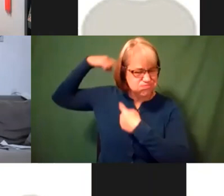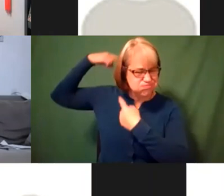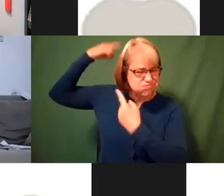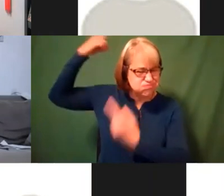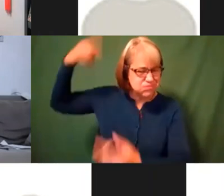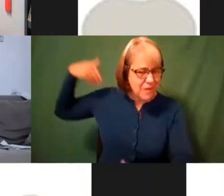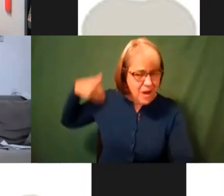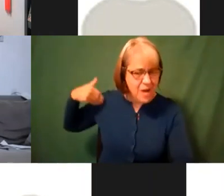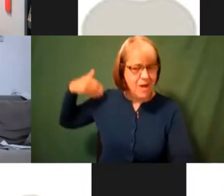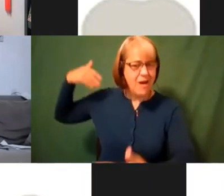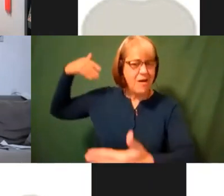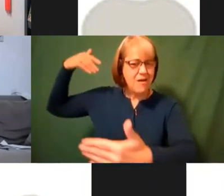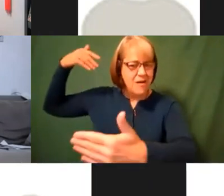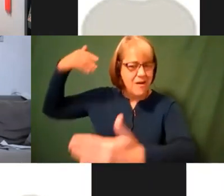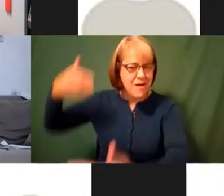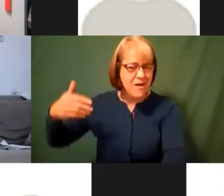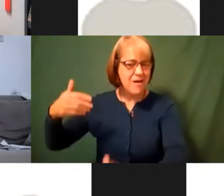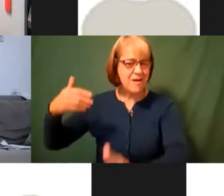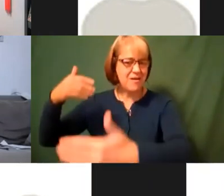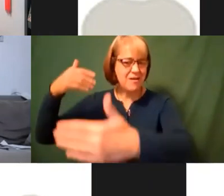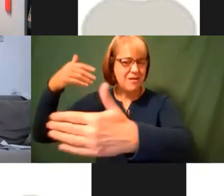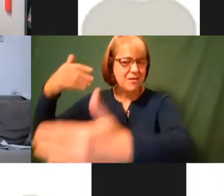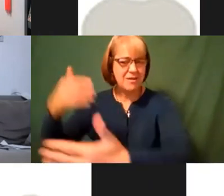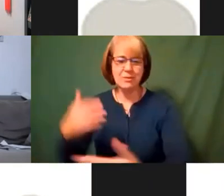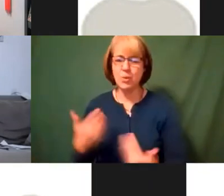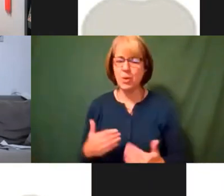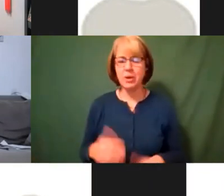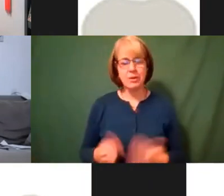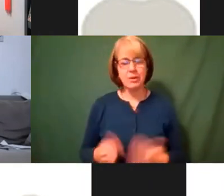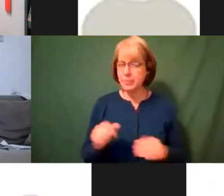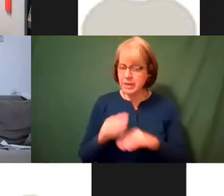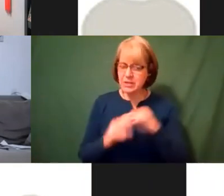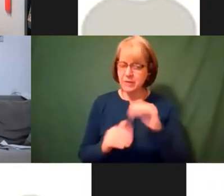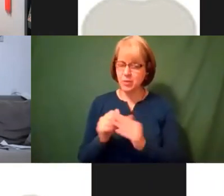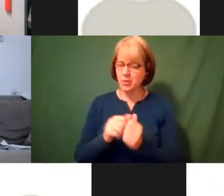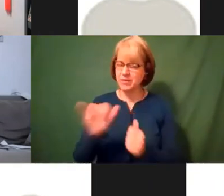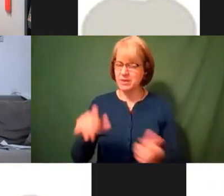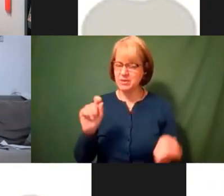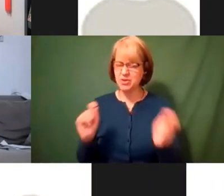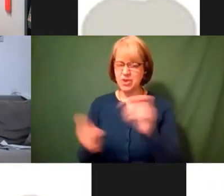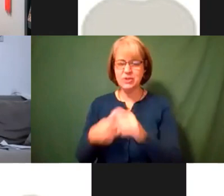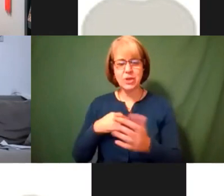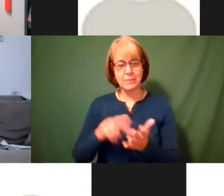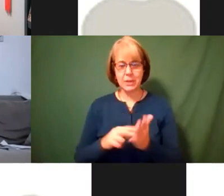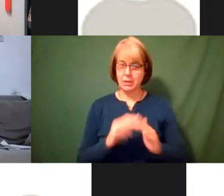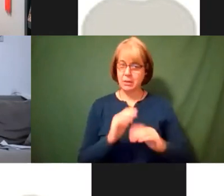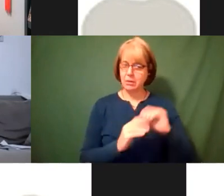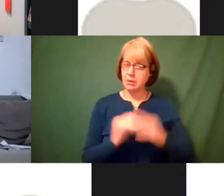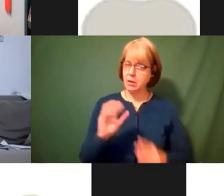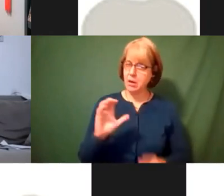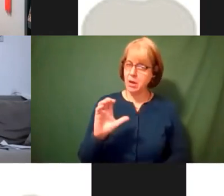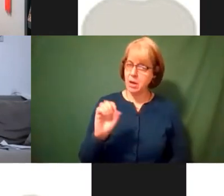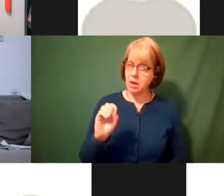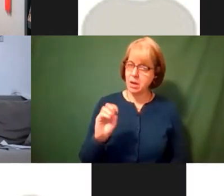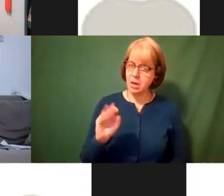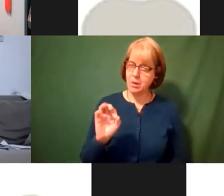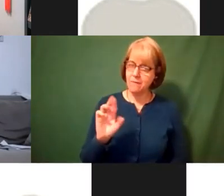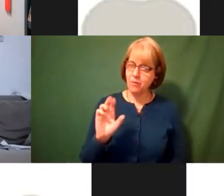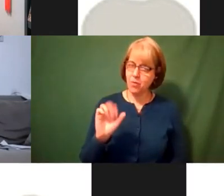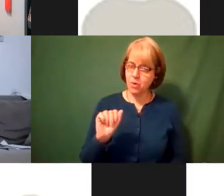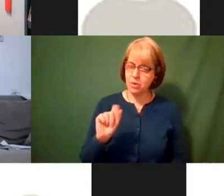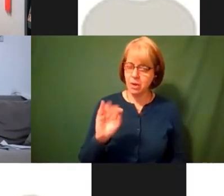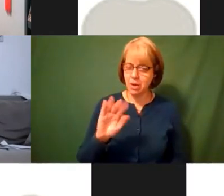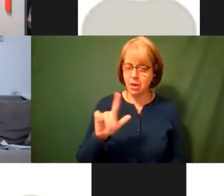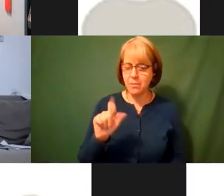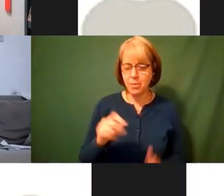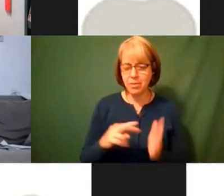get comfortable with change? Just how do we get, and I mean, when I mean comfortable, I mean, just how do we get, we understand change is not something